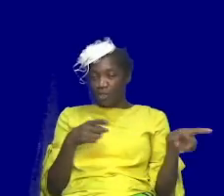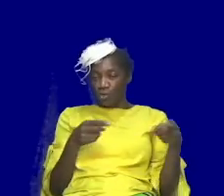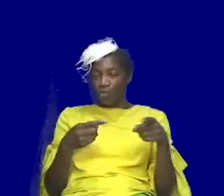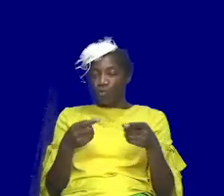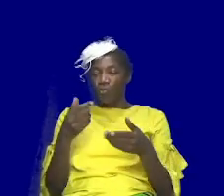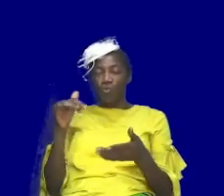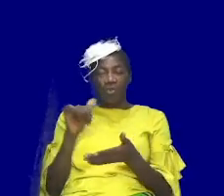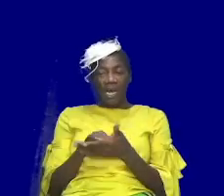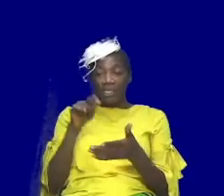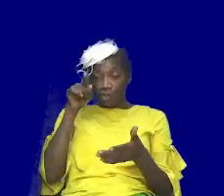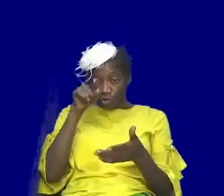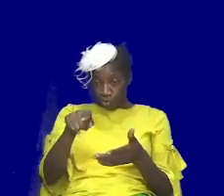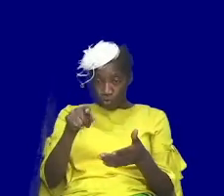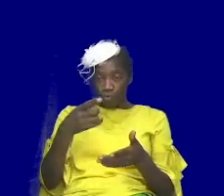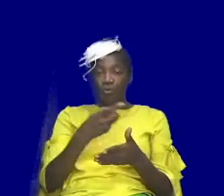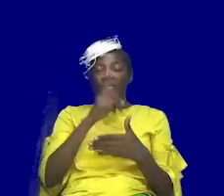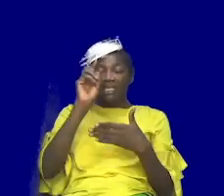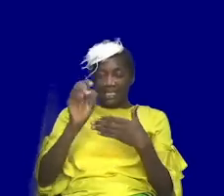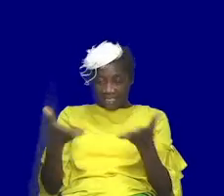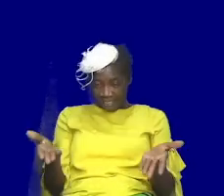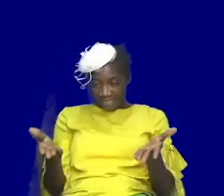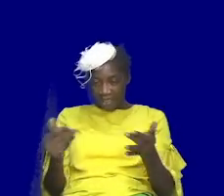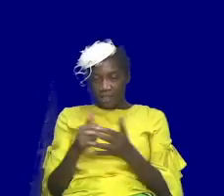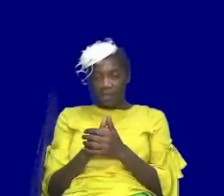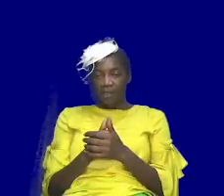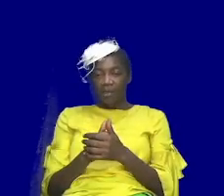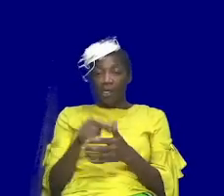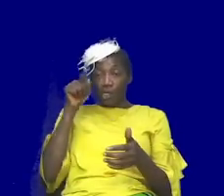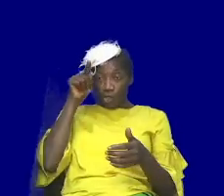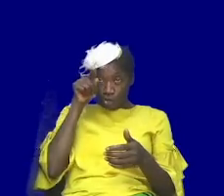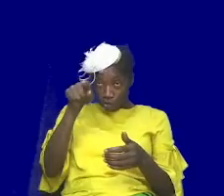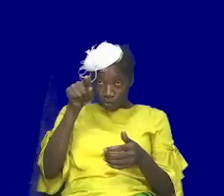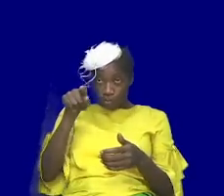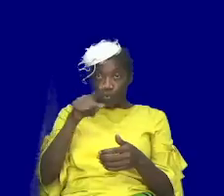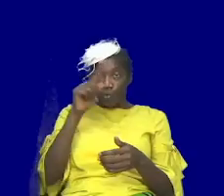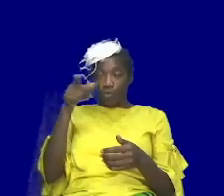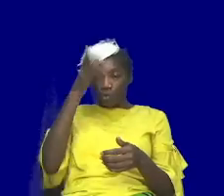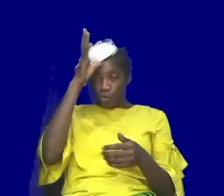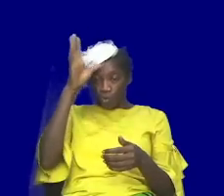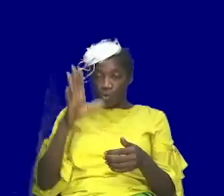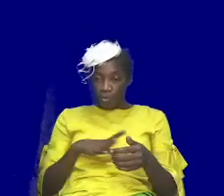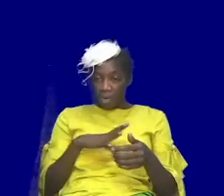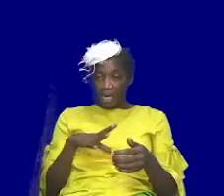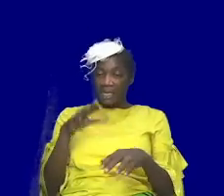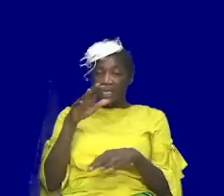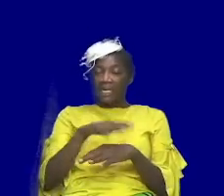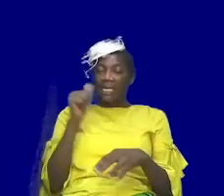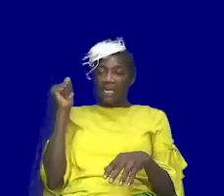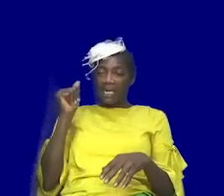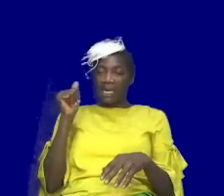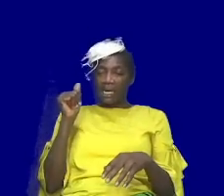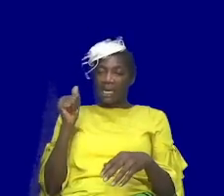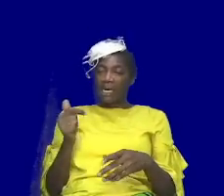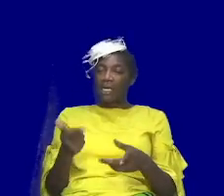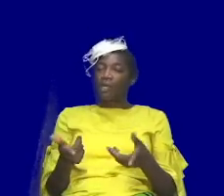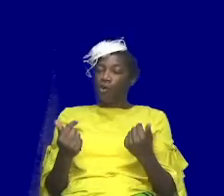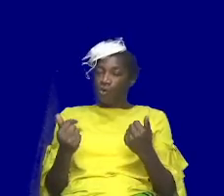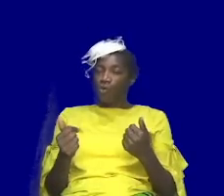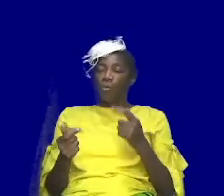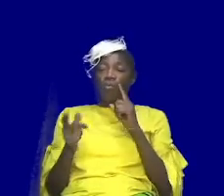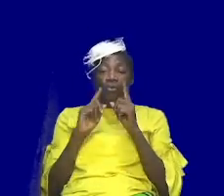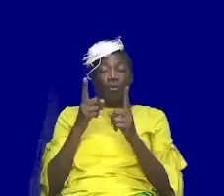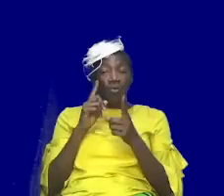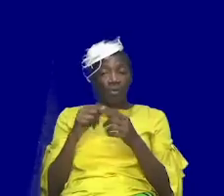because you did it. And you, oh man, are going to be called into account